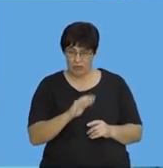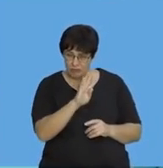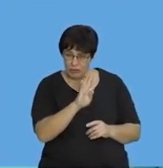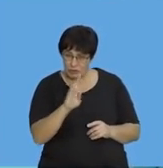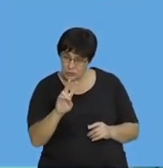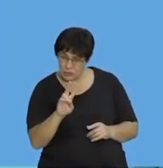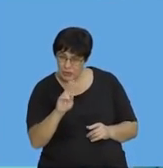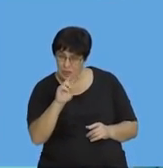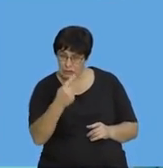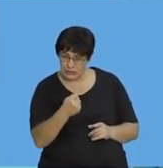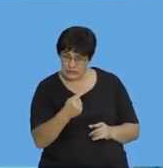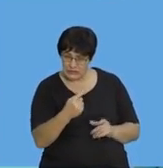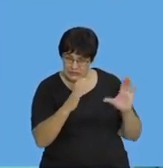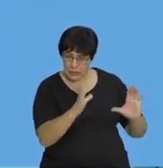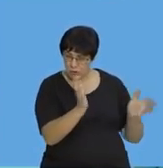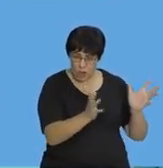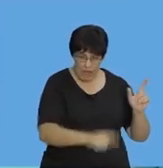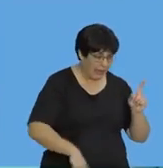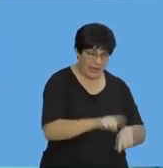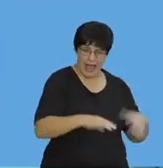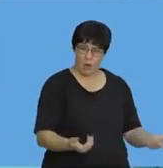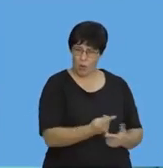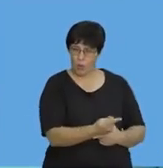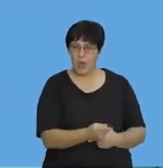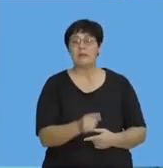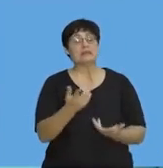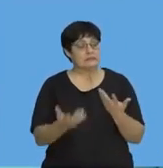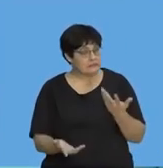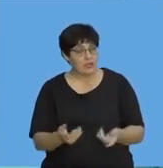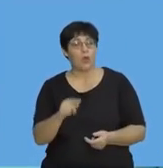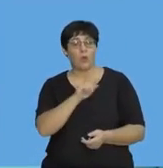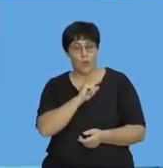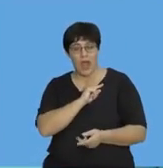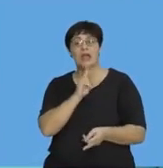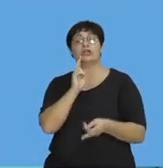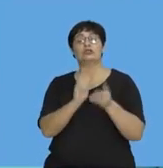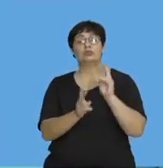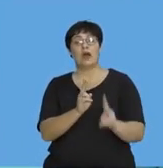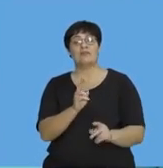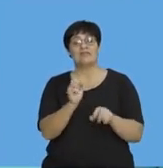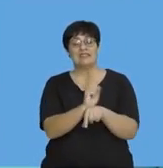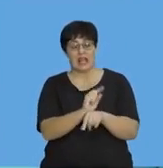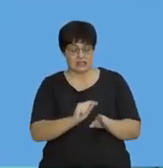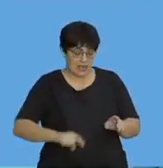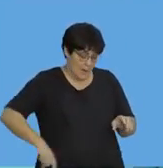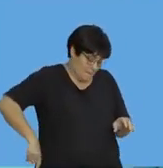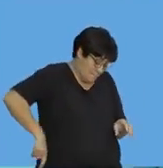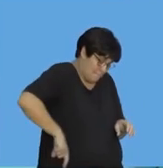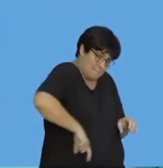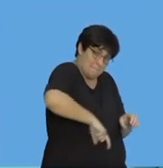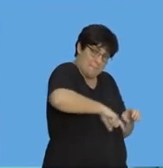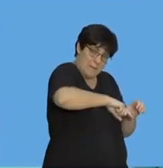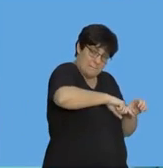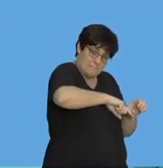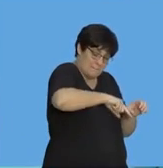42 kilograms. We'd never be able to kick them. But it does explain to me why the soccer player was